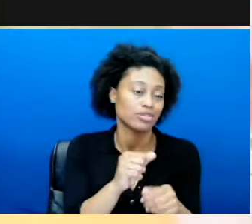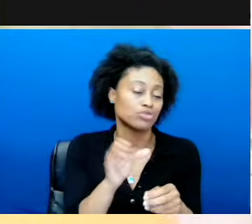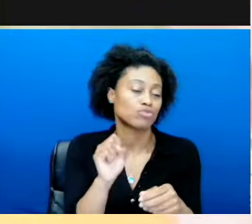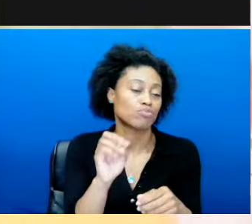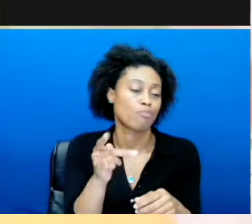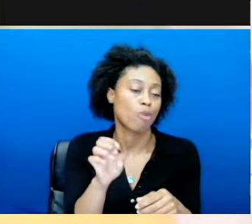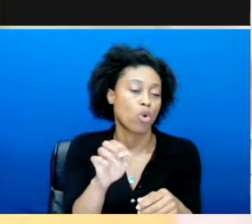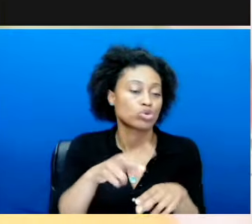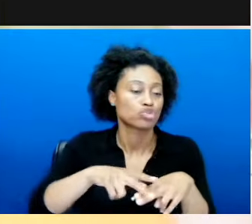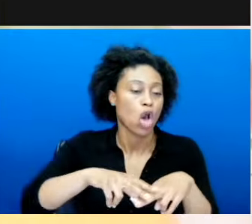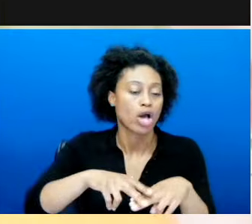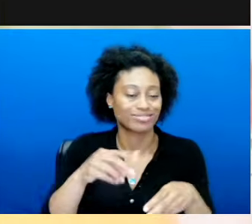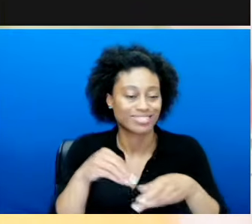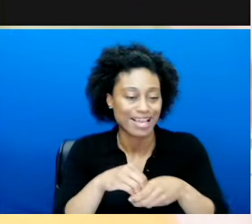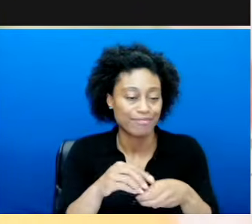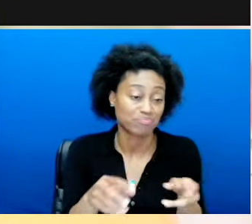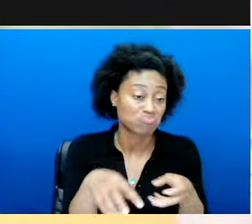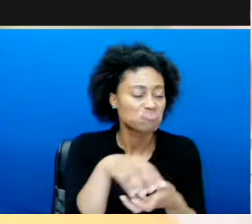Okay, so we have